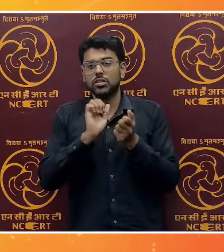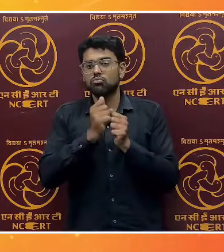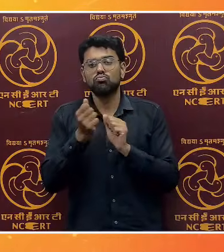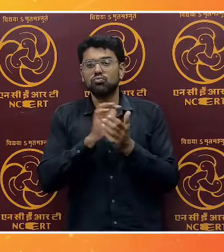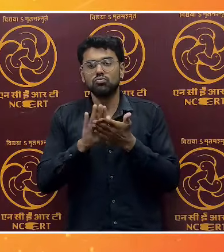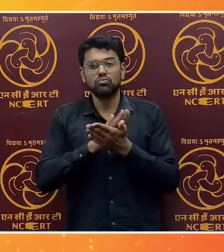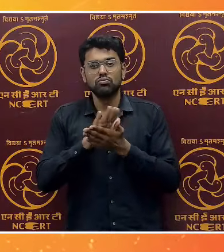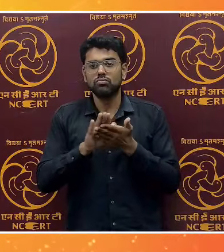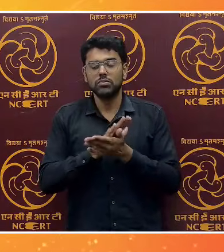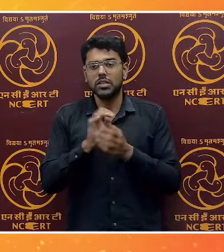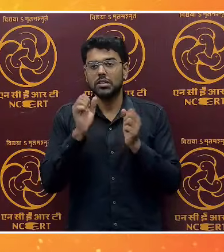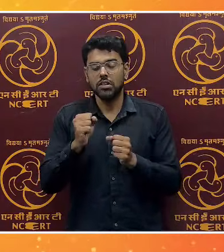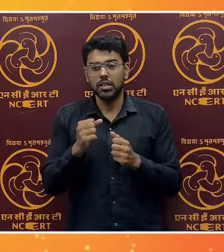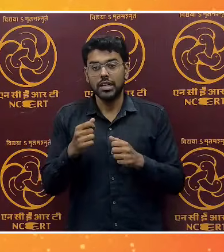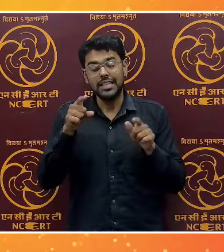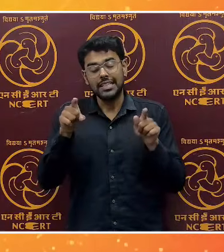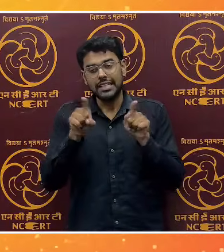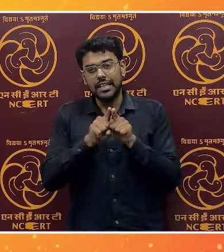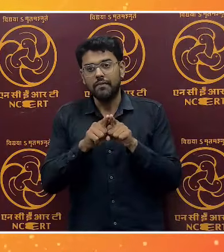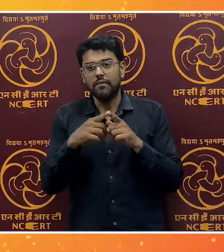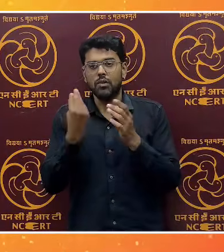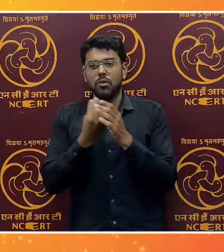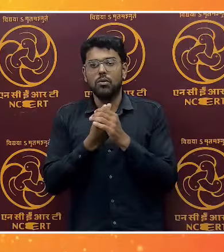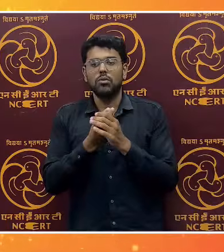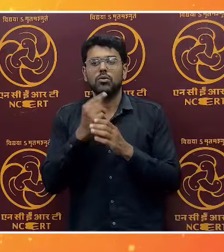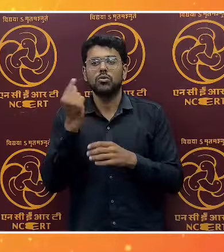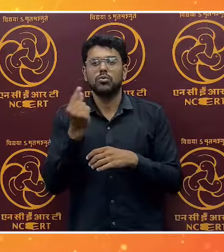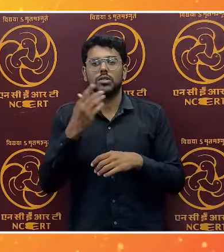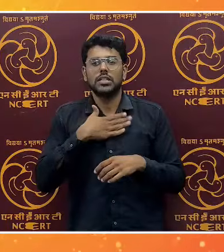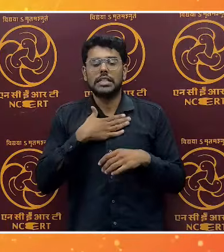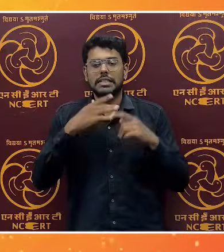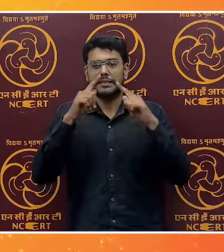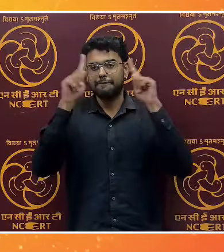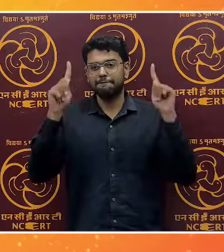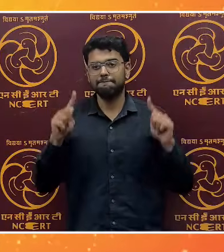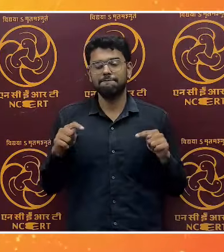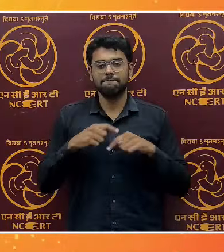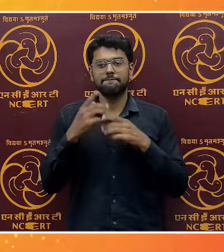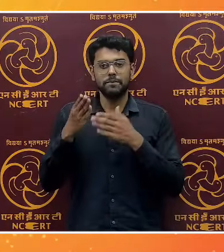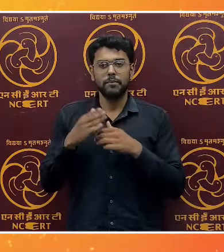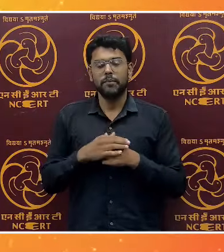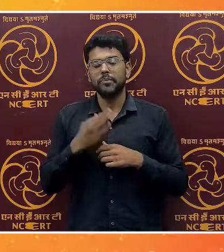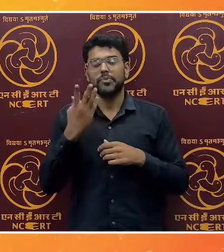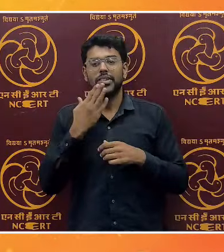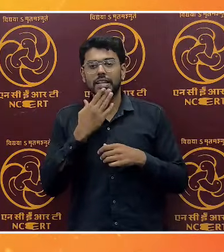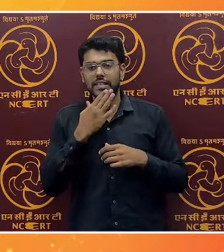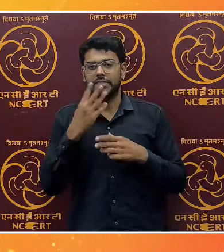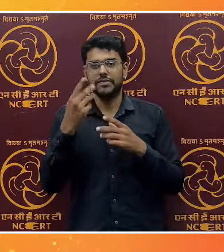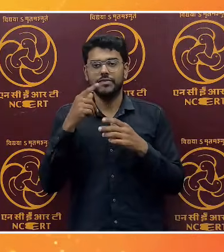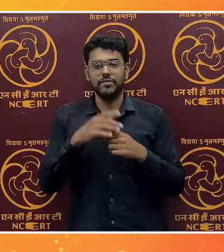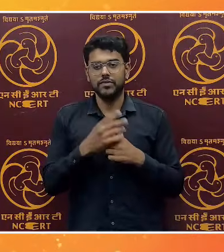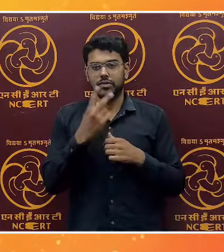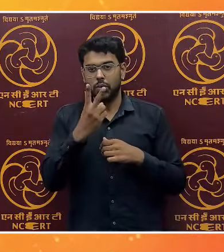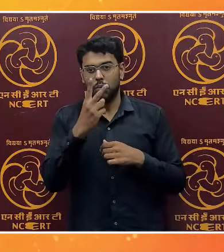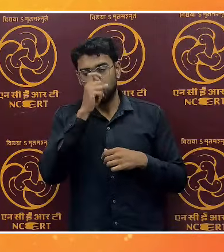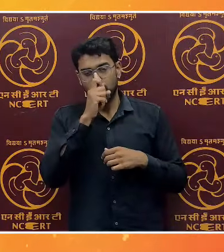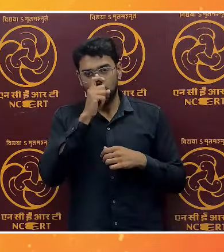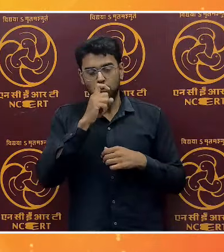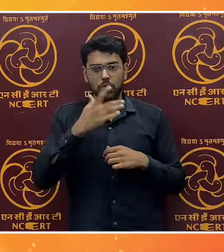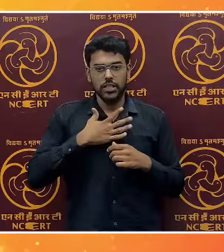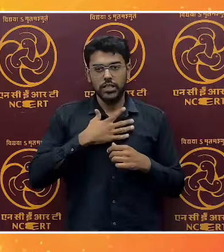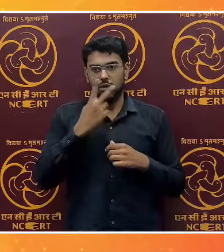Yeah. So in that case, we go for the chroma. It's a colored cloth of two colors like green or